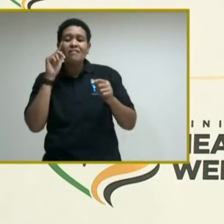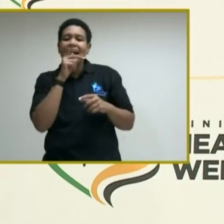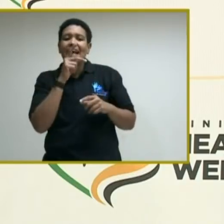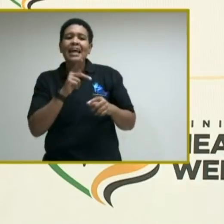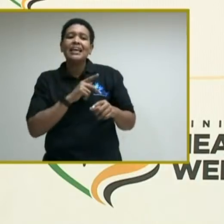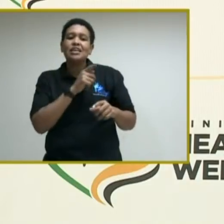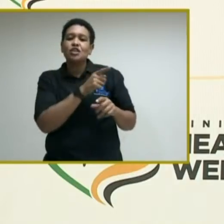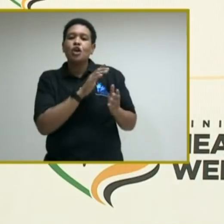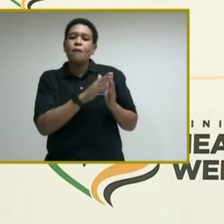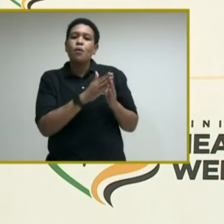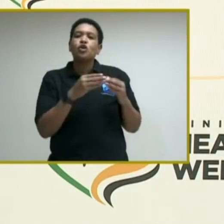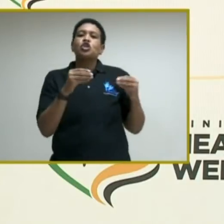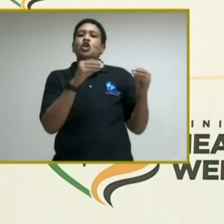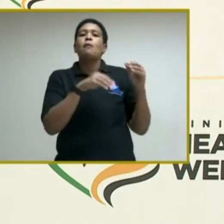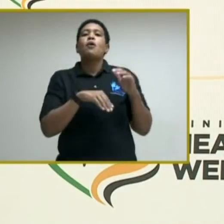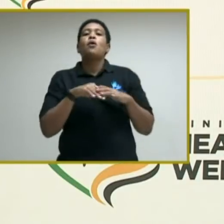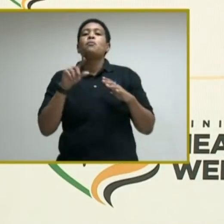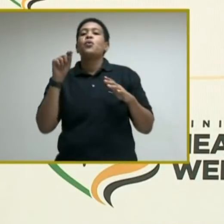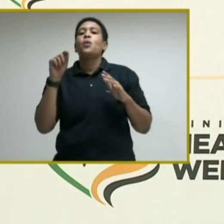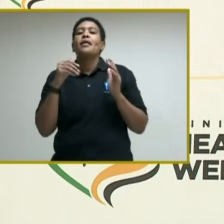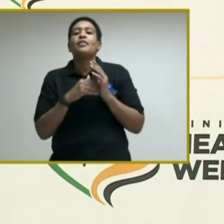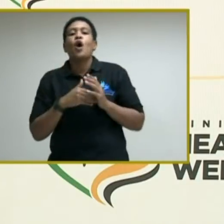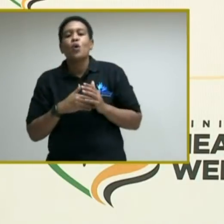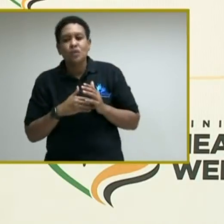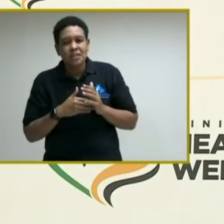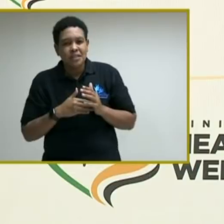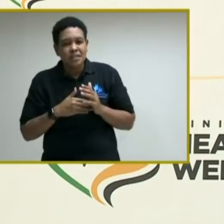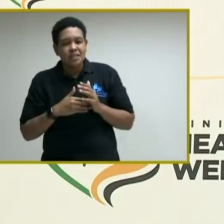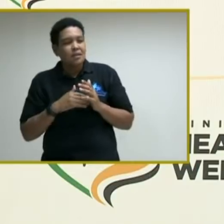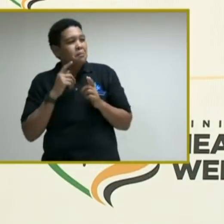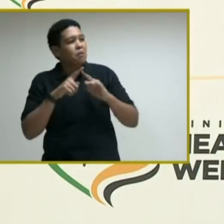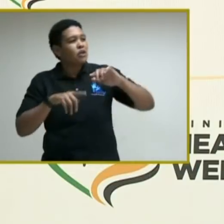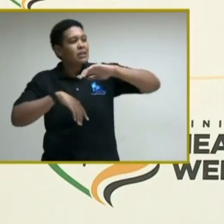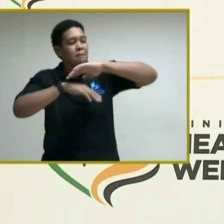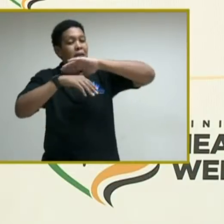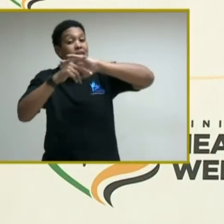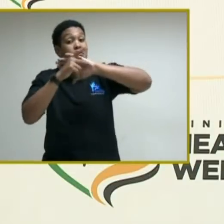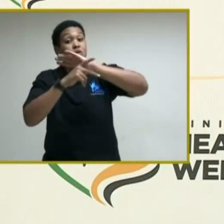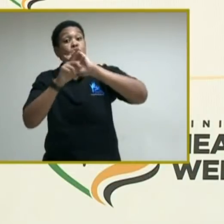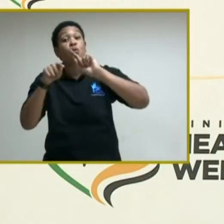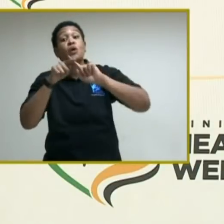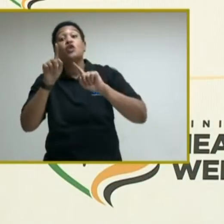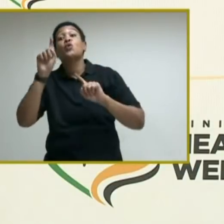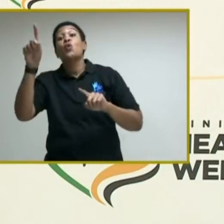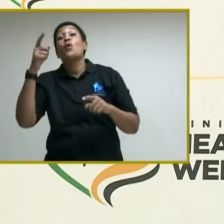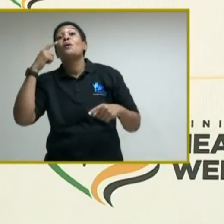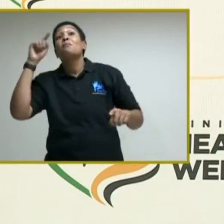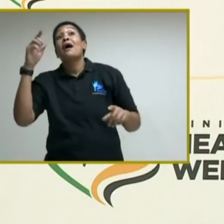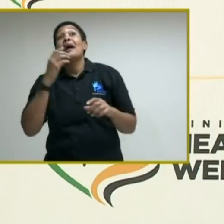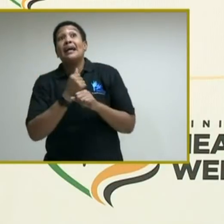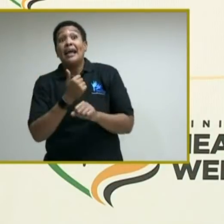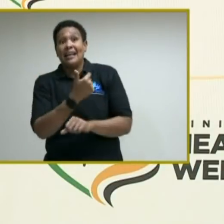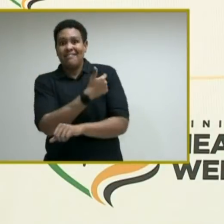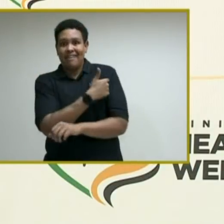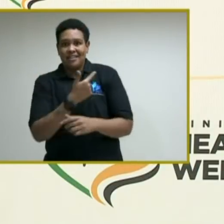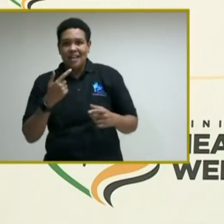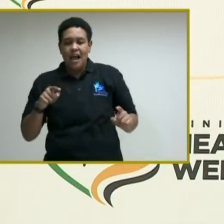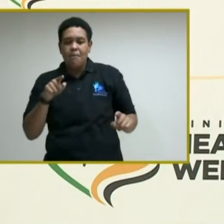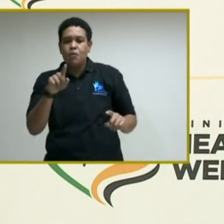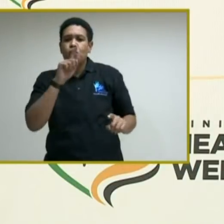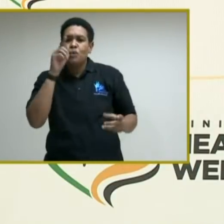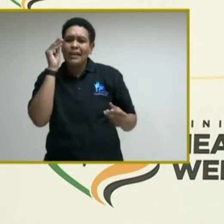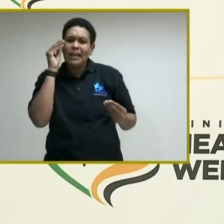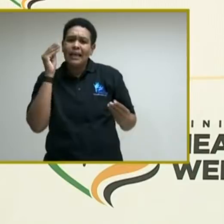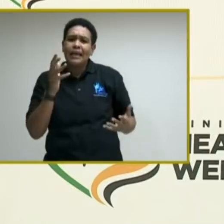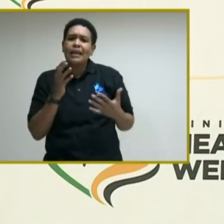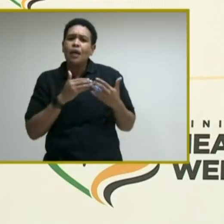from Kingston Bookshop up to 20,000. And the basic principle is that when you go to get vaccinated, you indicate